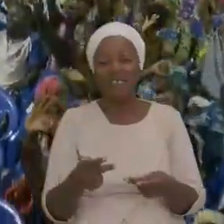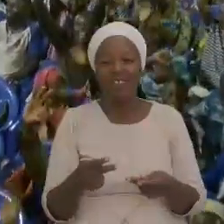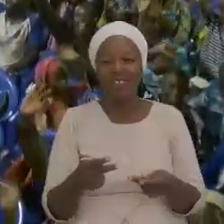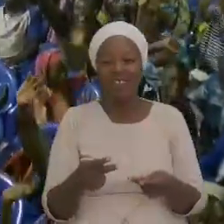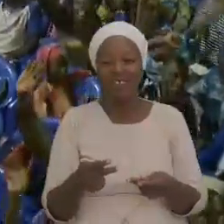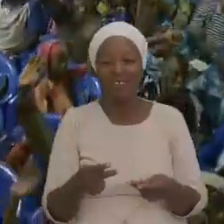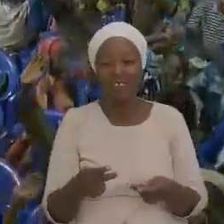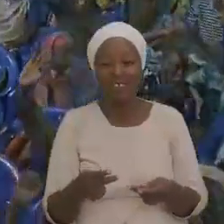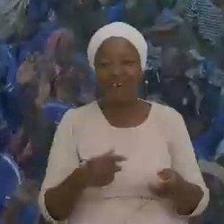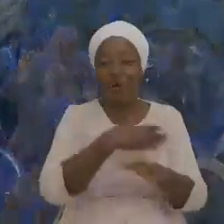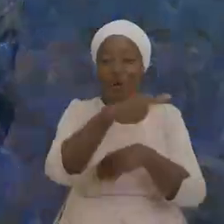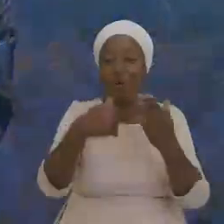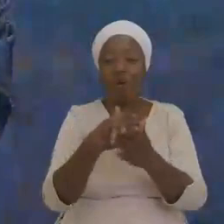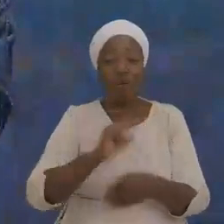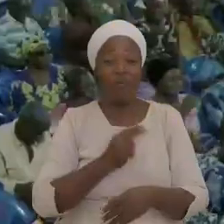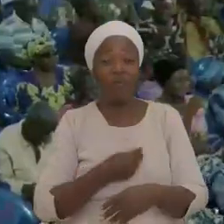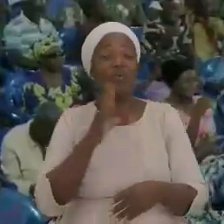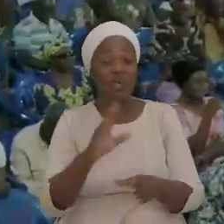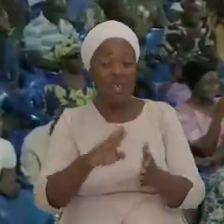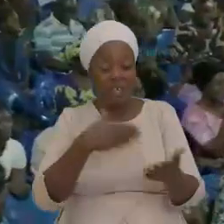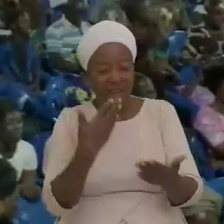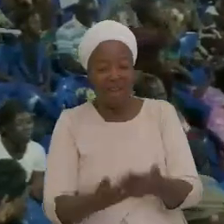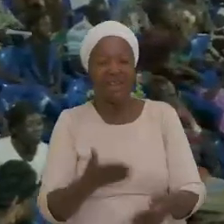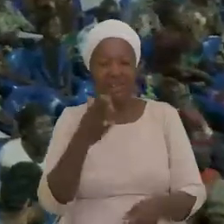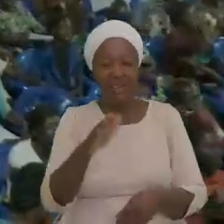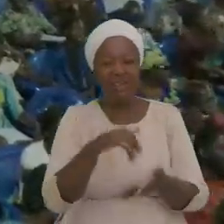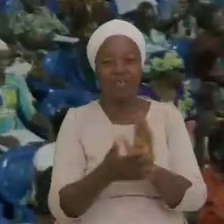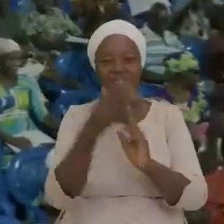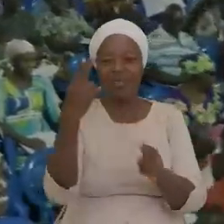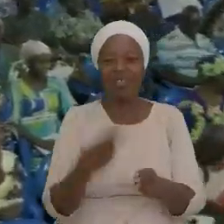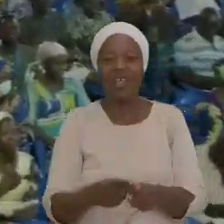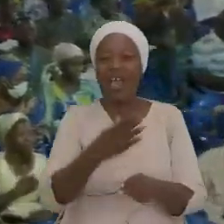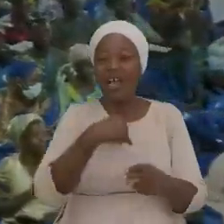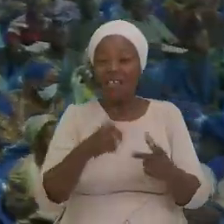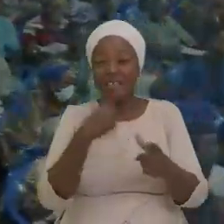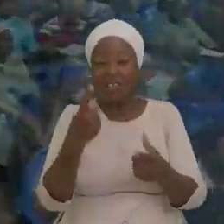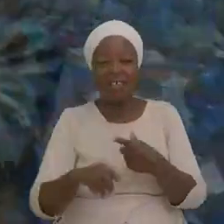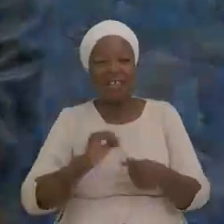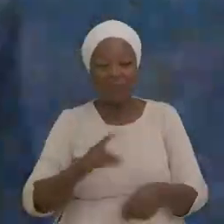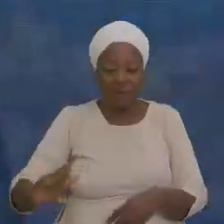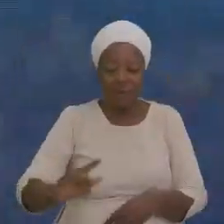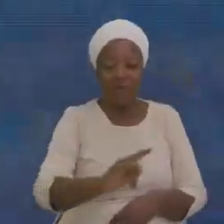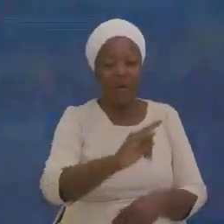All of us will reach there. And then our plane lands.